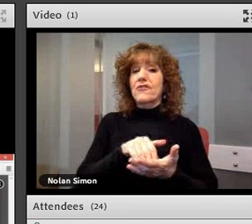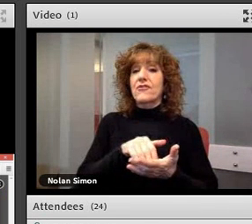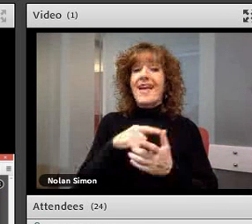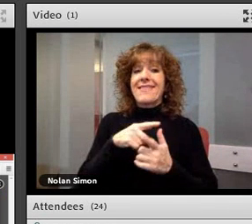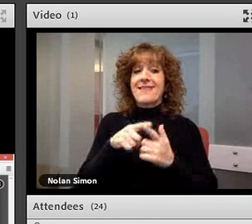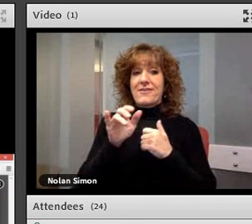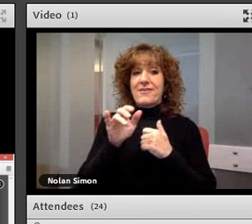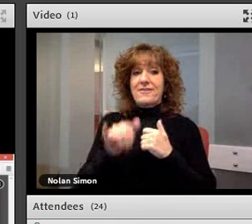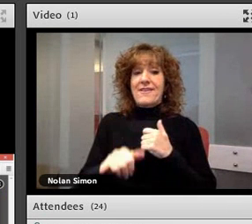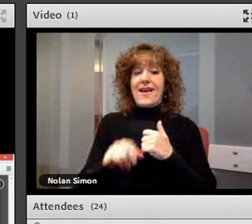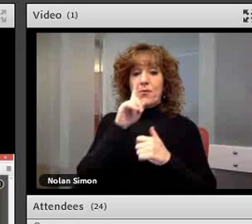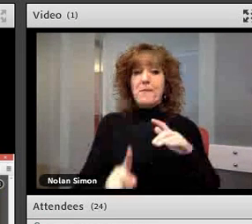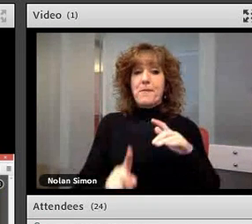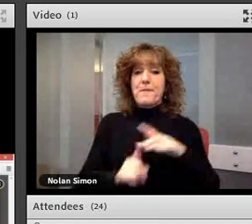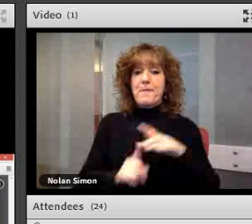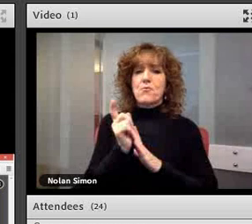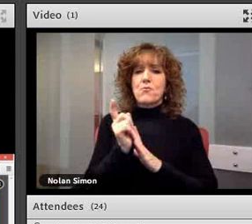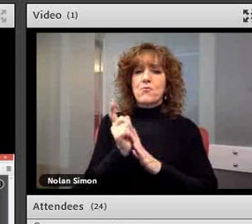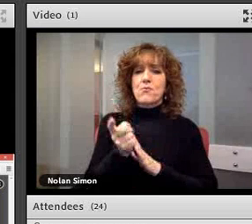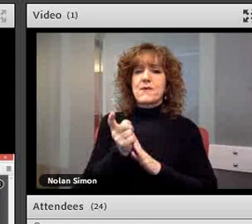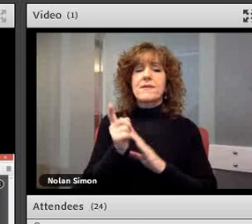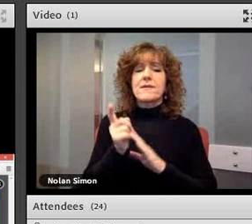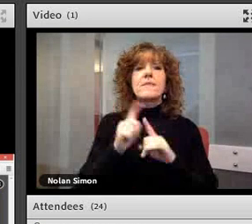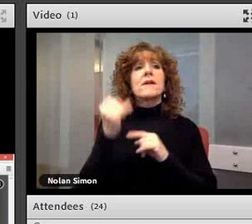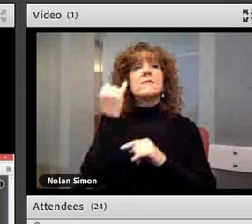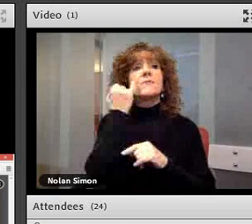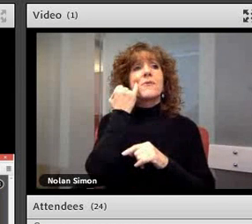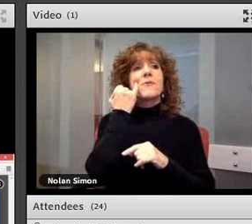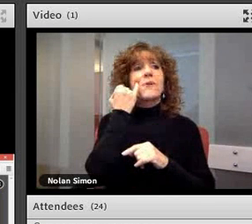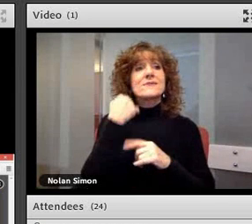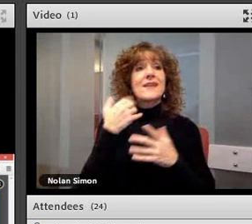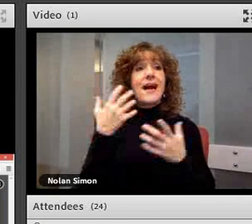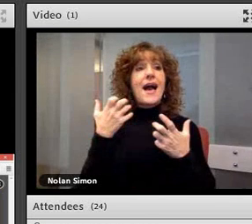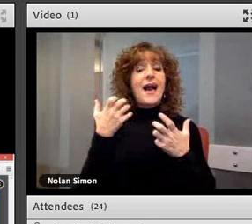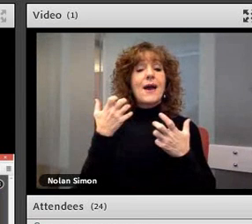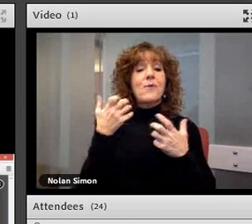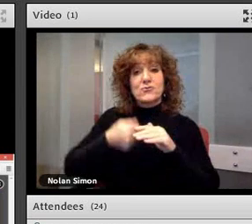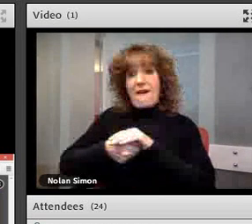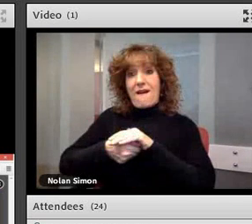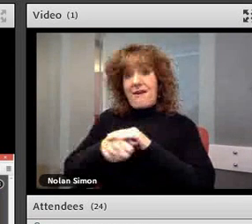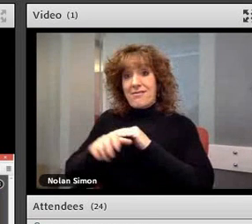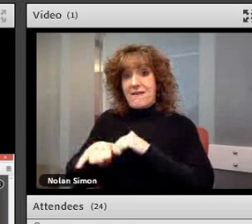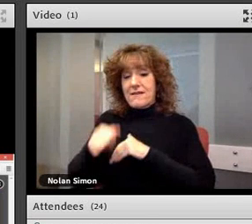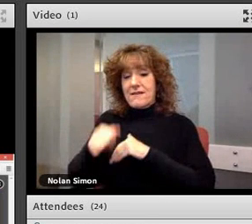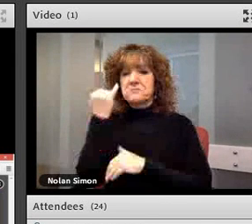Now with this one, it's going to pop up in a minute. Now if I want to here hide this,